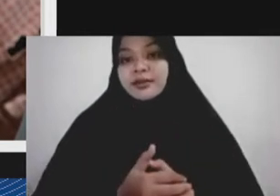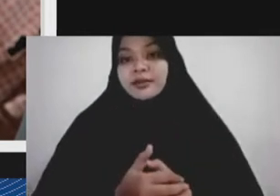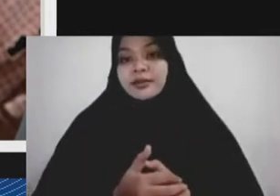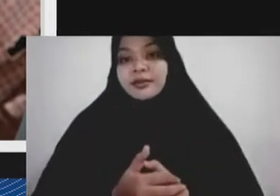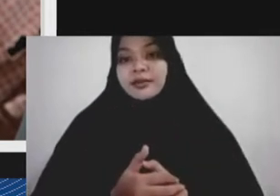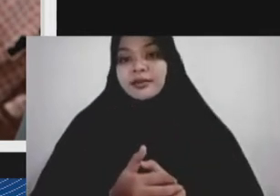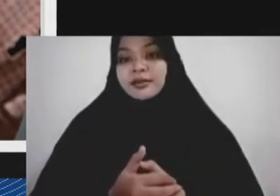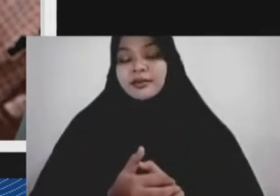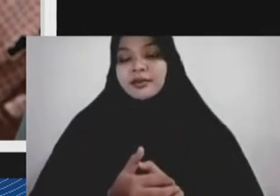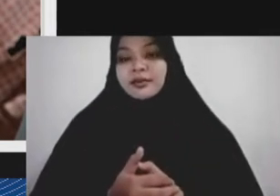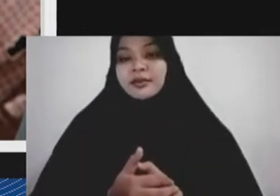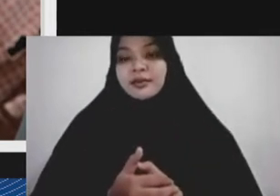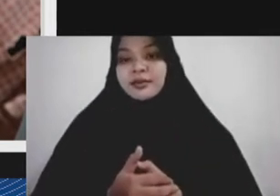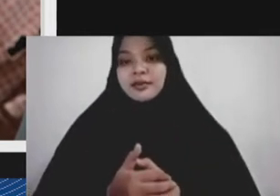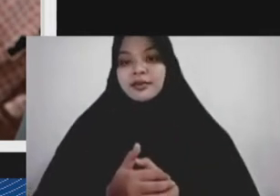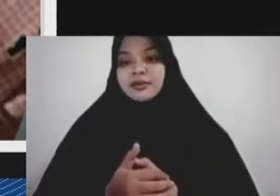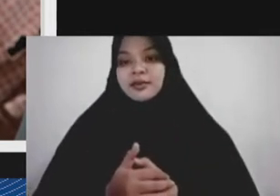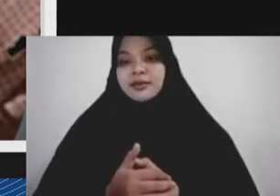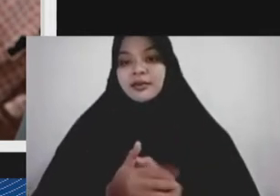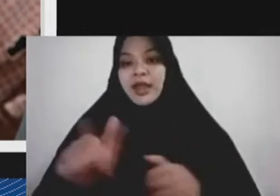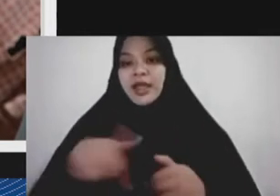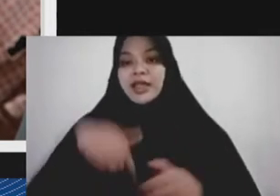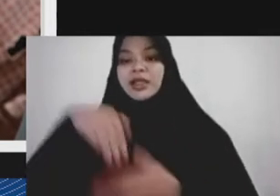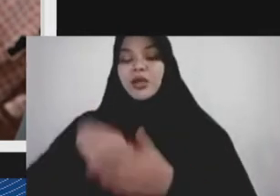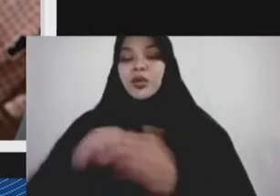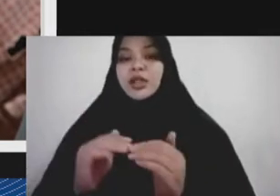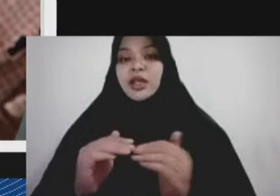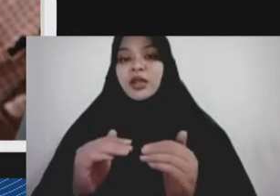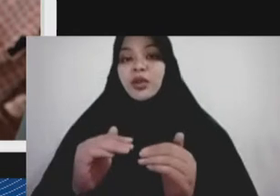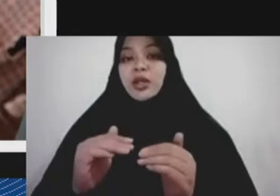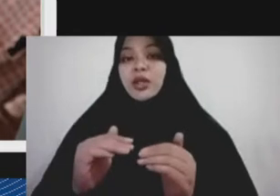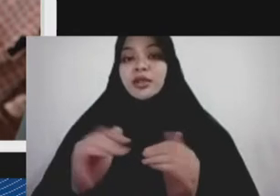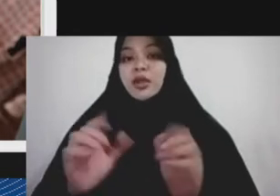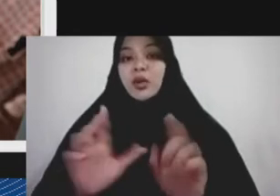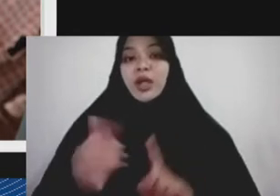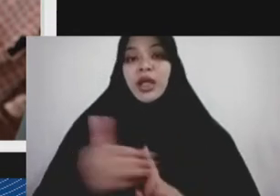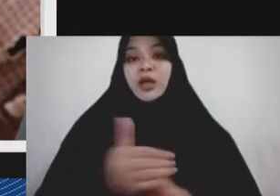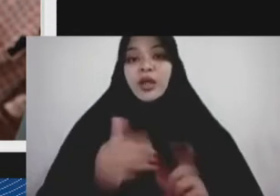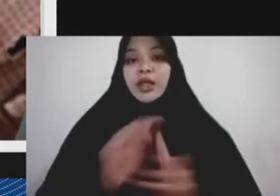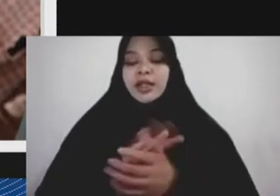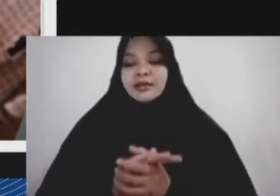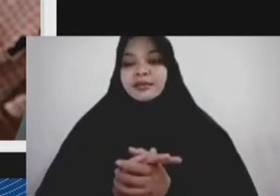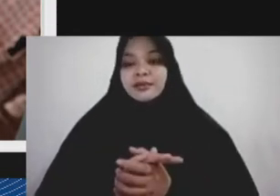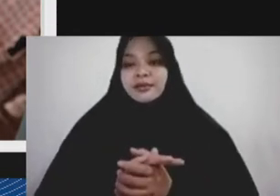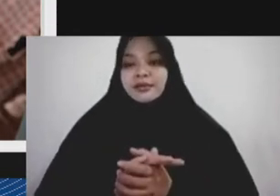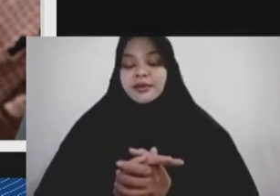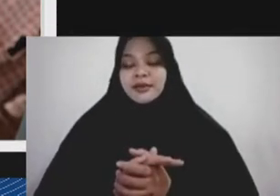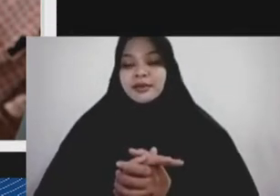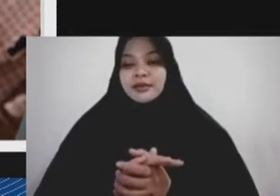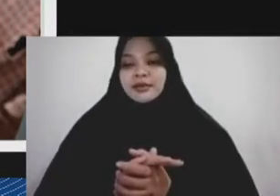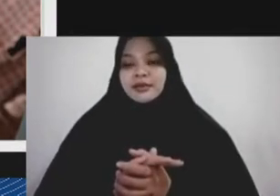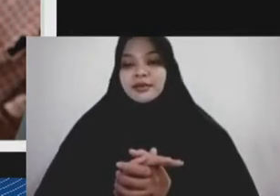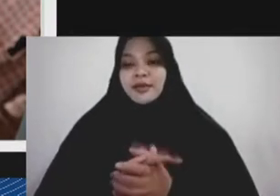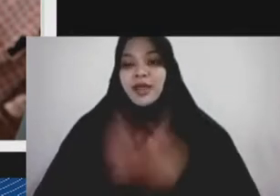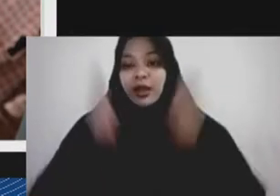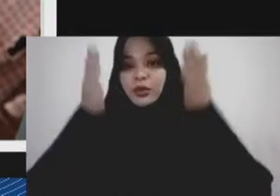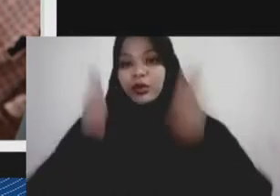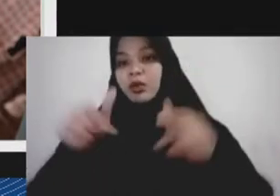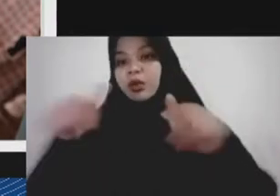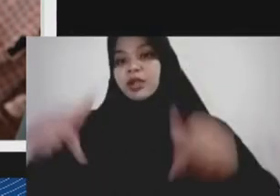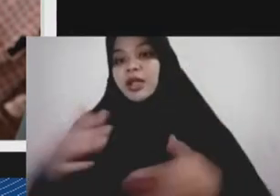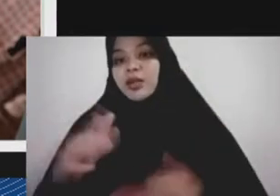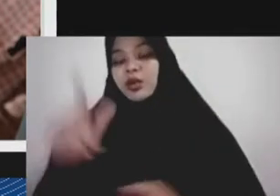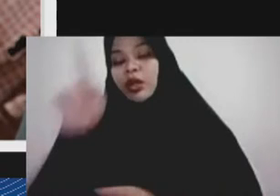homes. The extended quarantine and necessary public health measures have created a set of